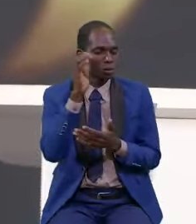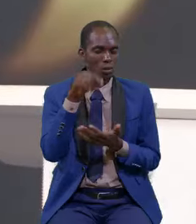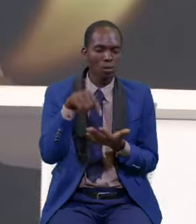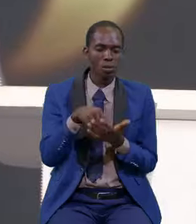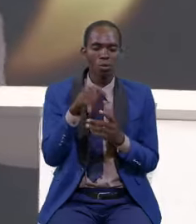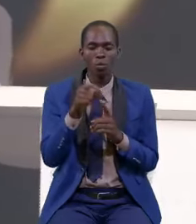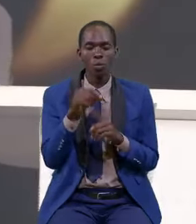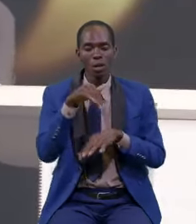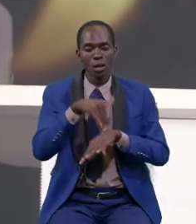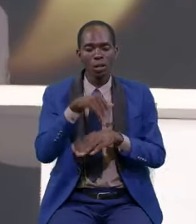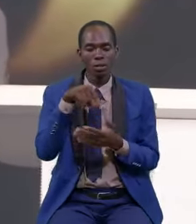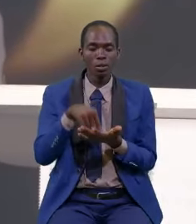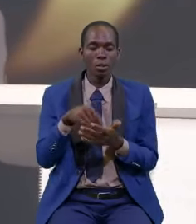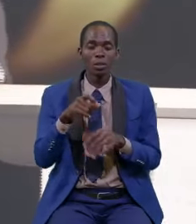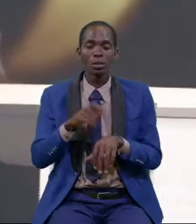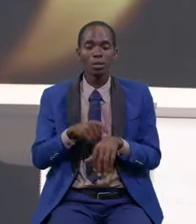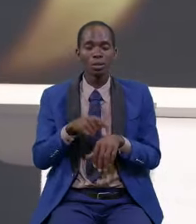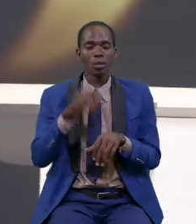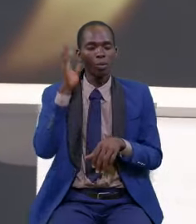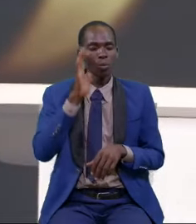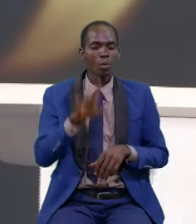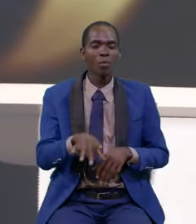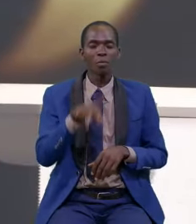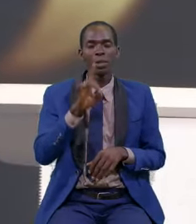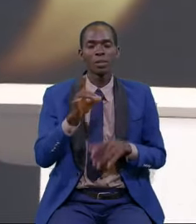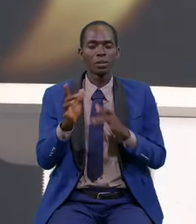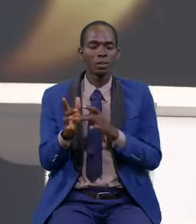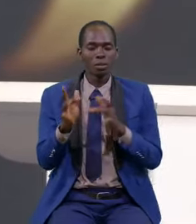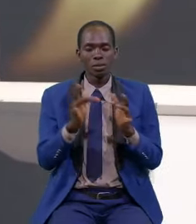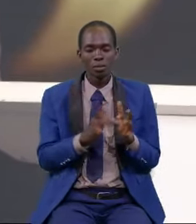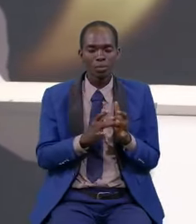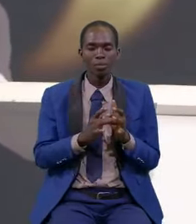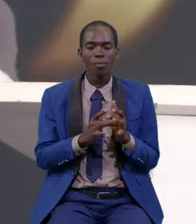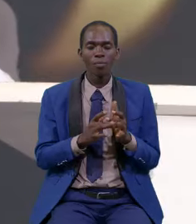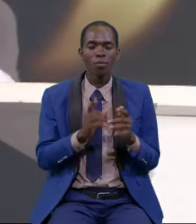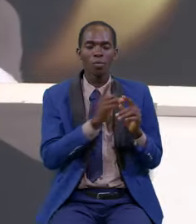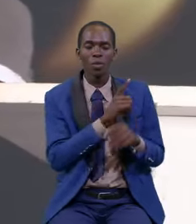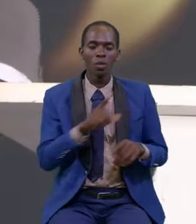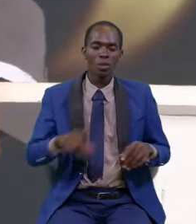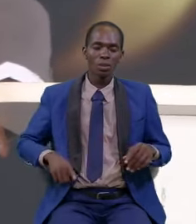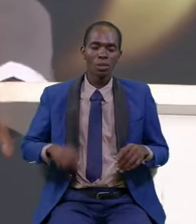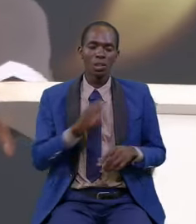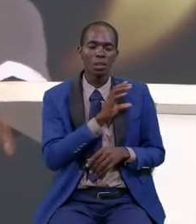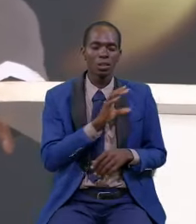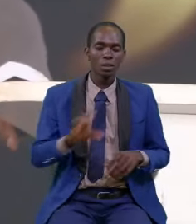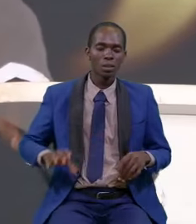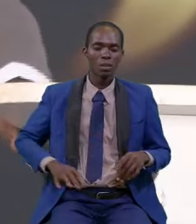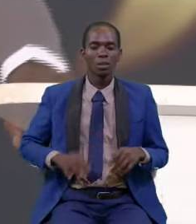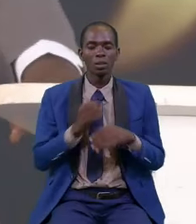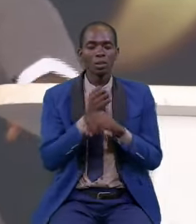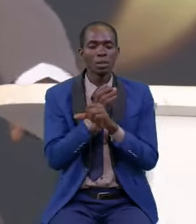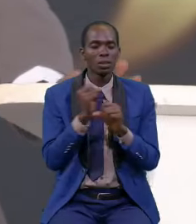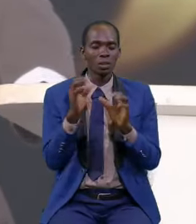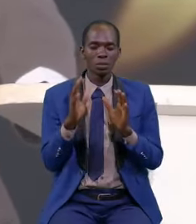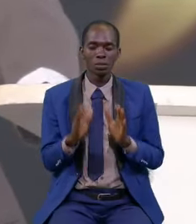time will find Jesus, Lord, Christ, Savior,